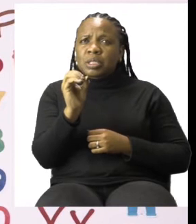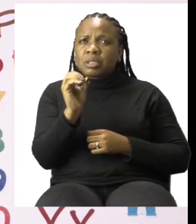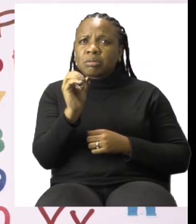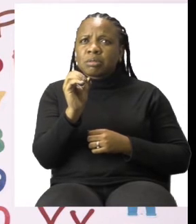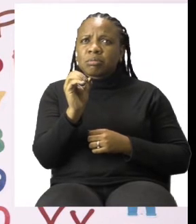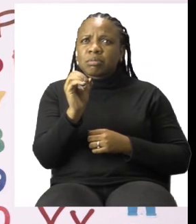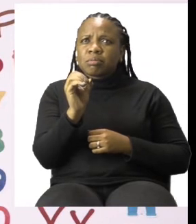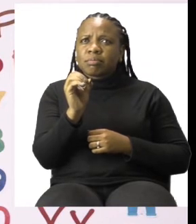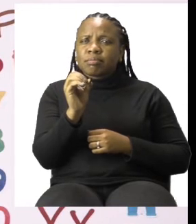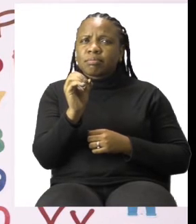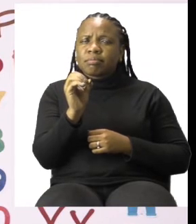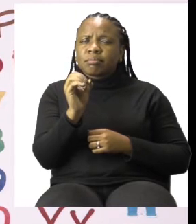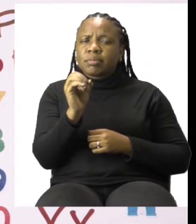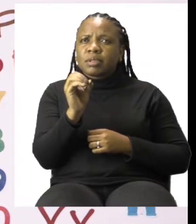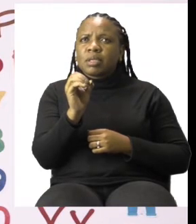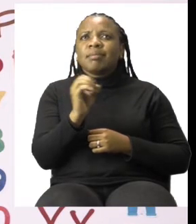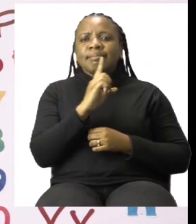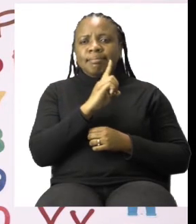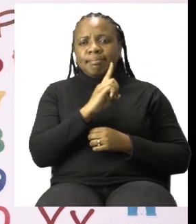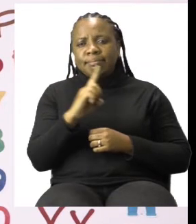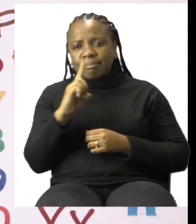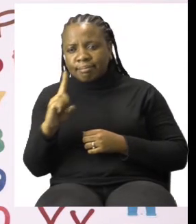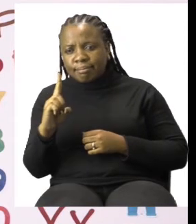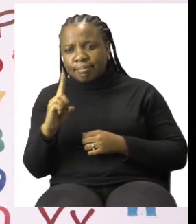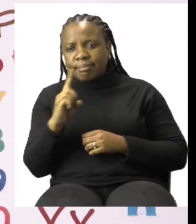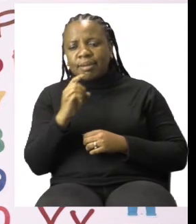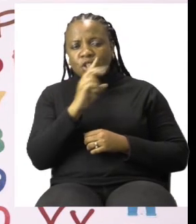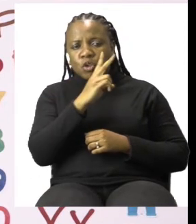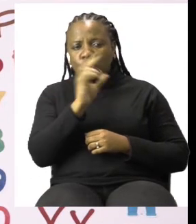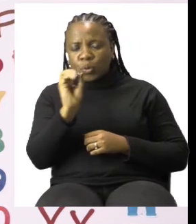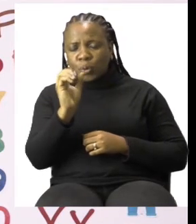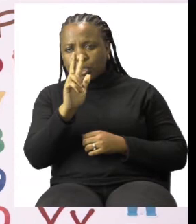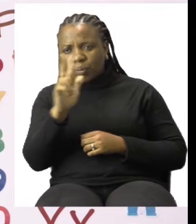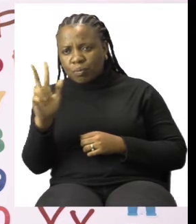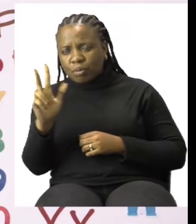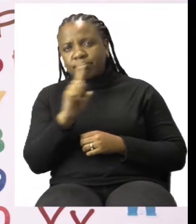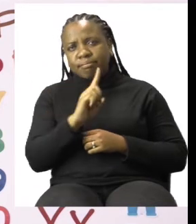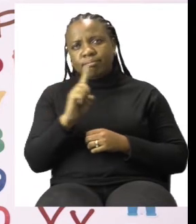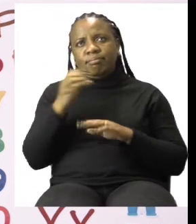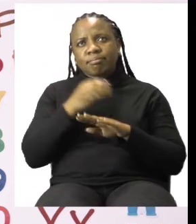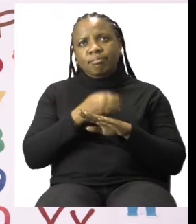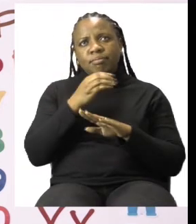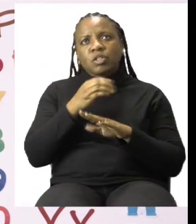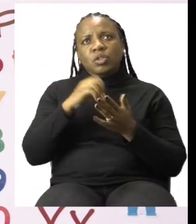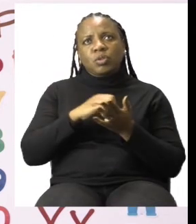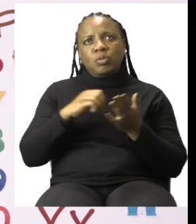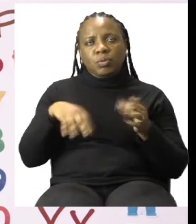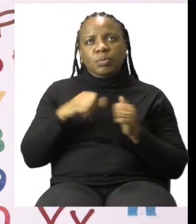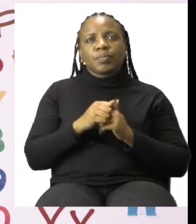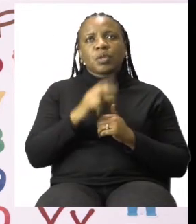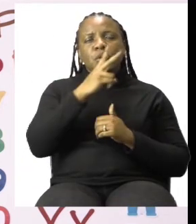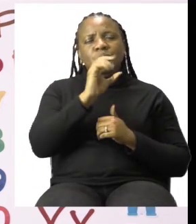the 11 cups she has. And we are going to subtract. We're going to say